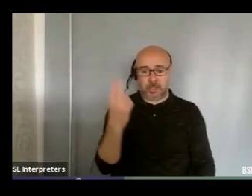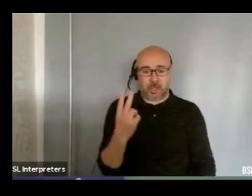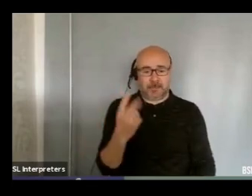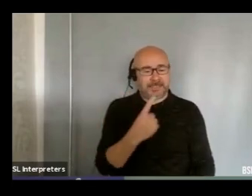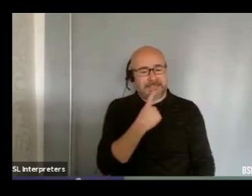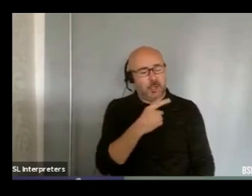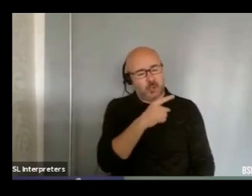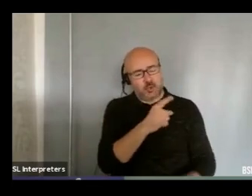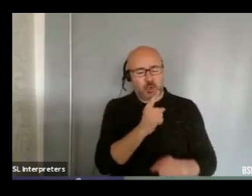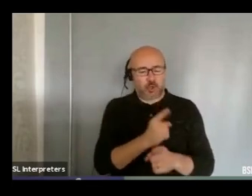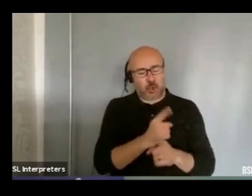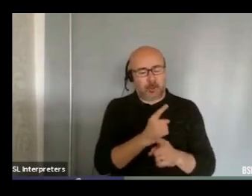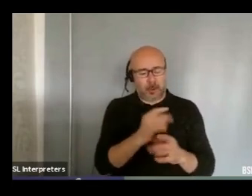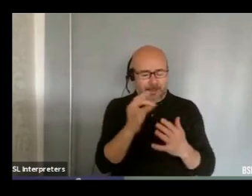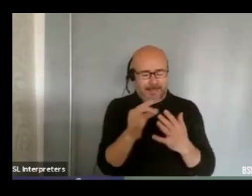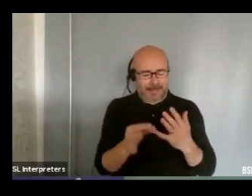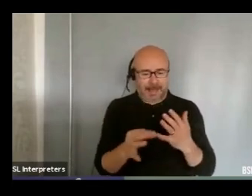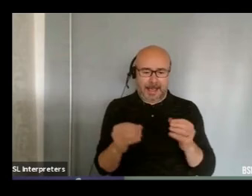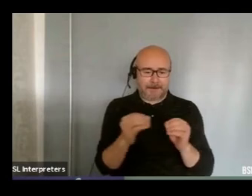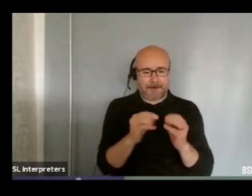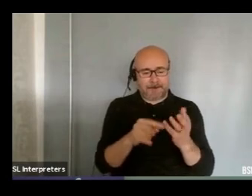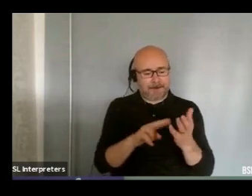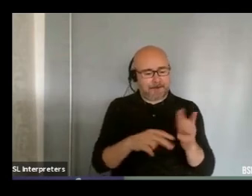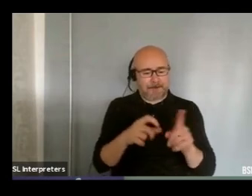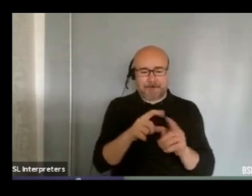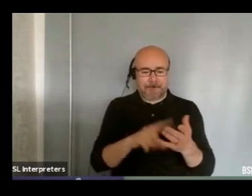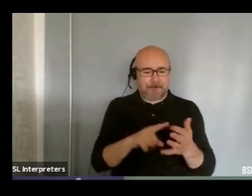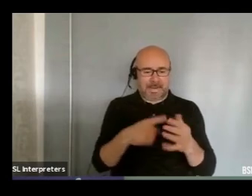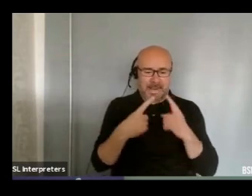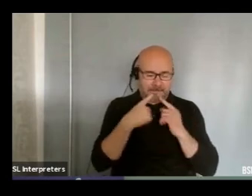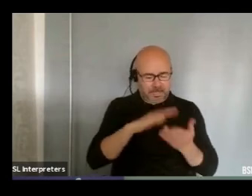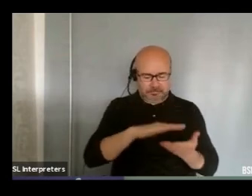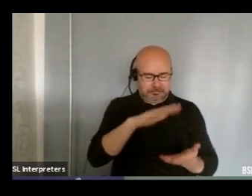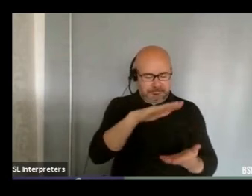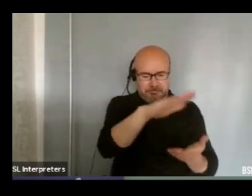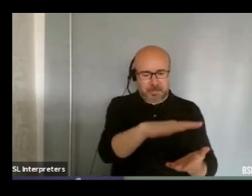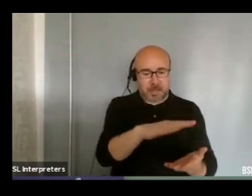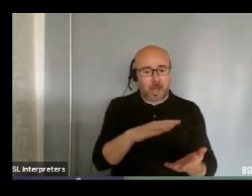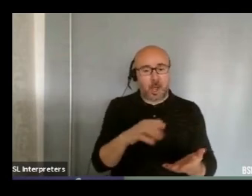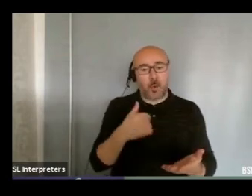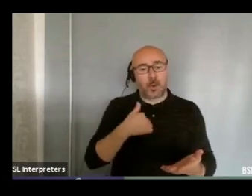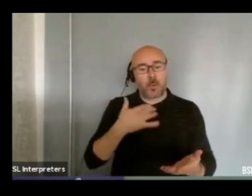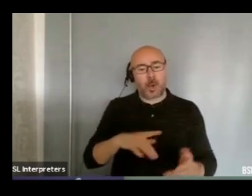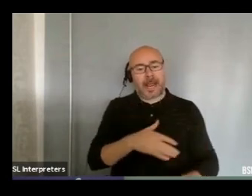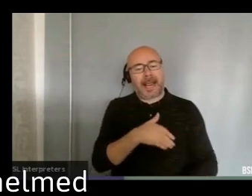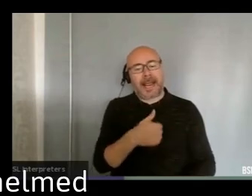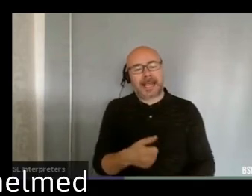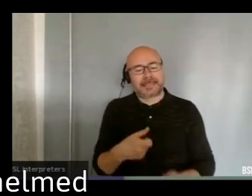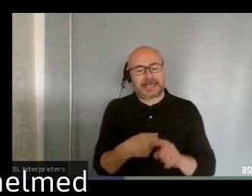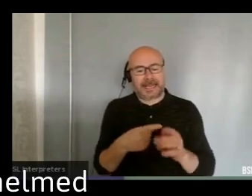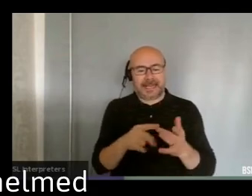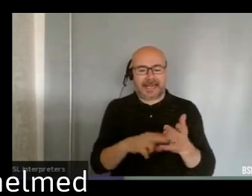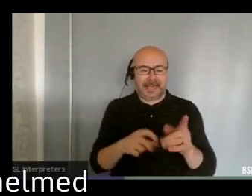need a kindness bundle. So they invented this kindness bundle, and they're now spreading this around the country to